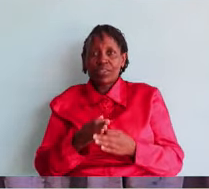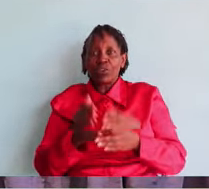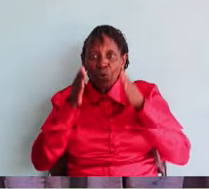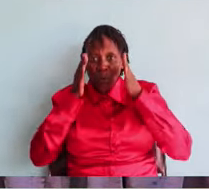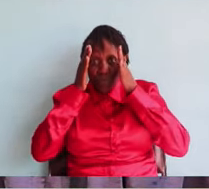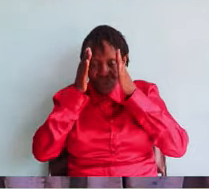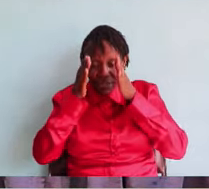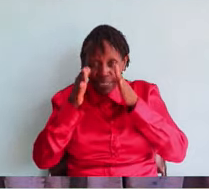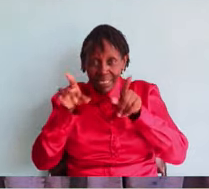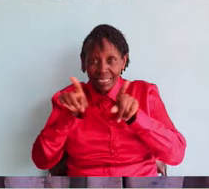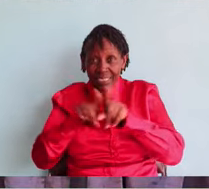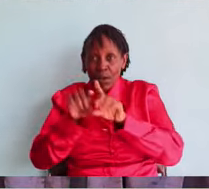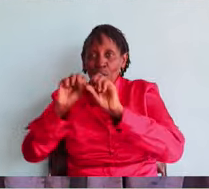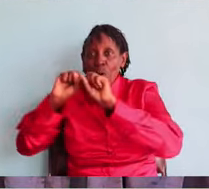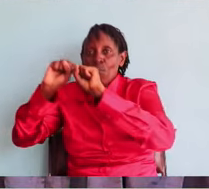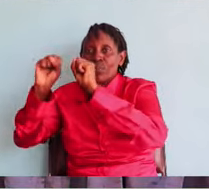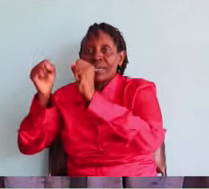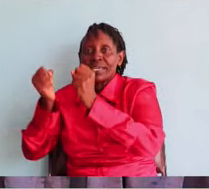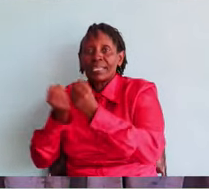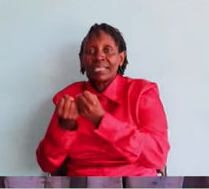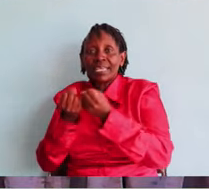the community of believers here in KCC.